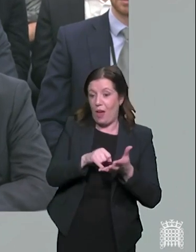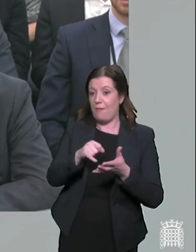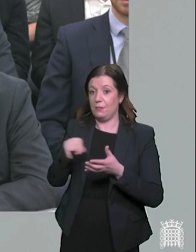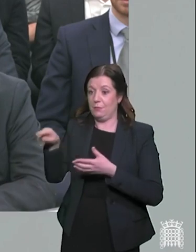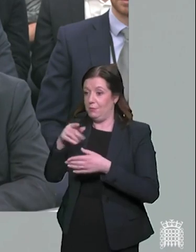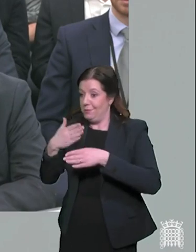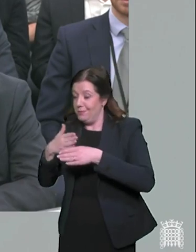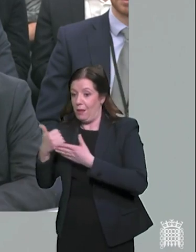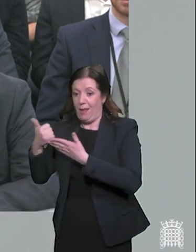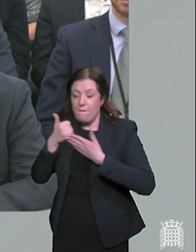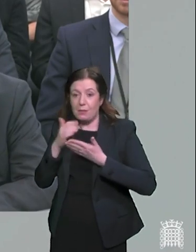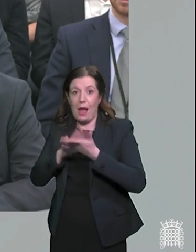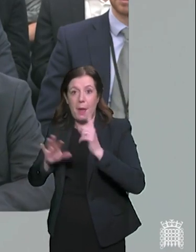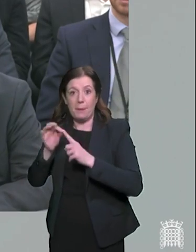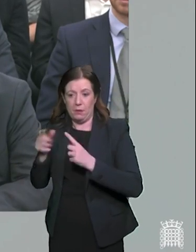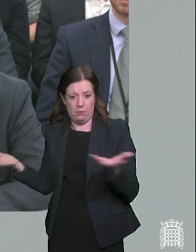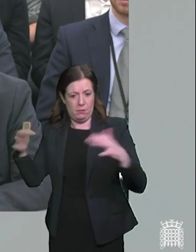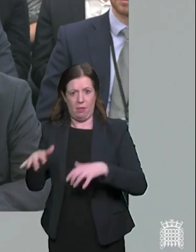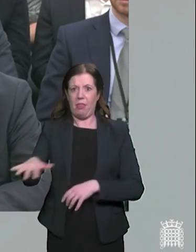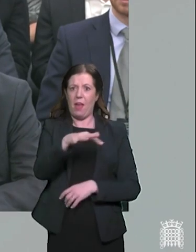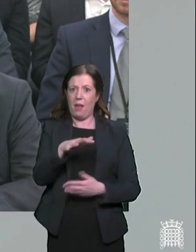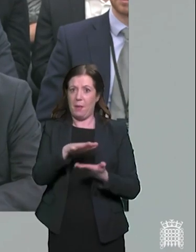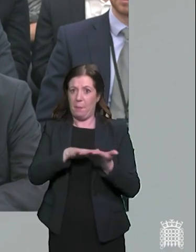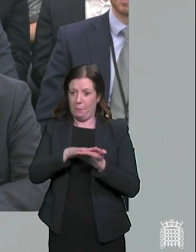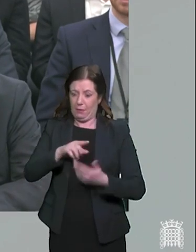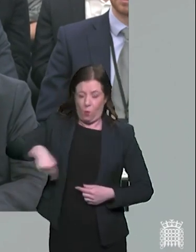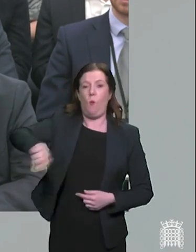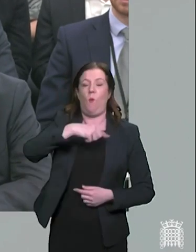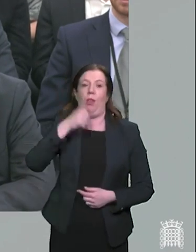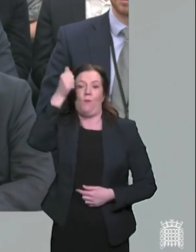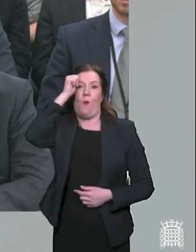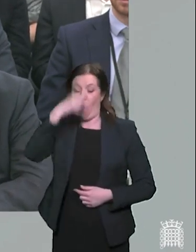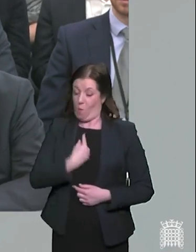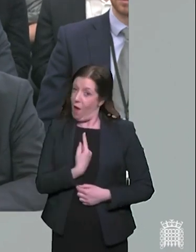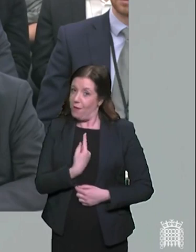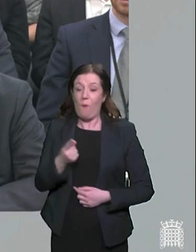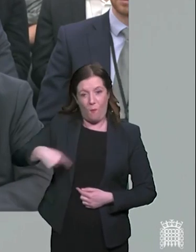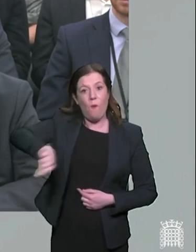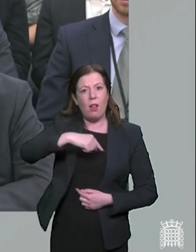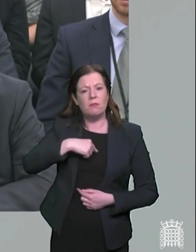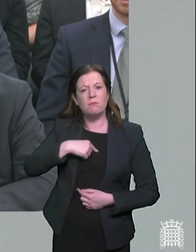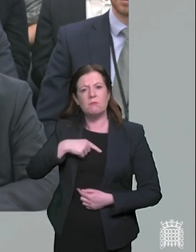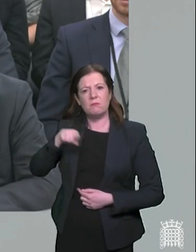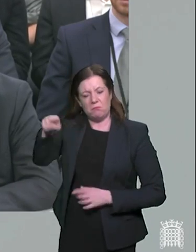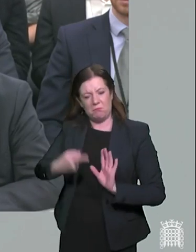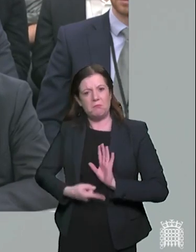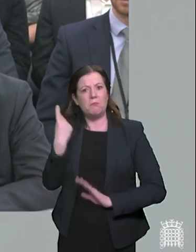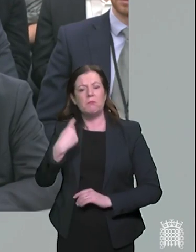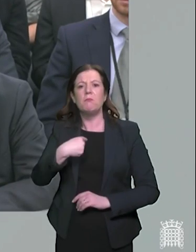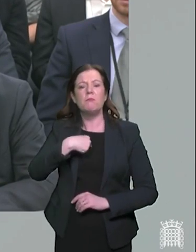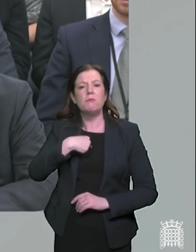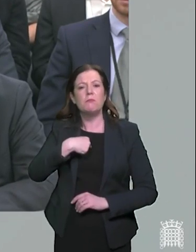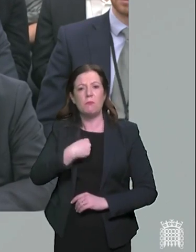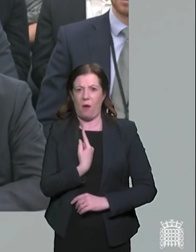of lying about what they believed at the time to be going on. And as far as I know, you're not giving any of them the